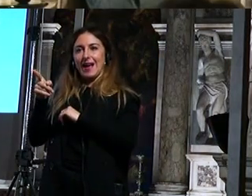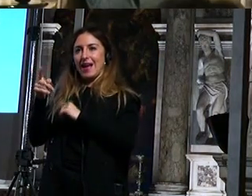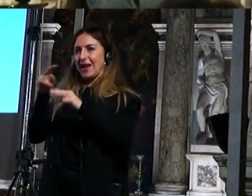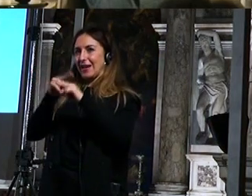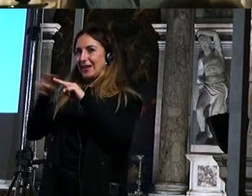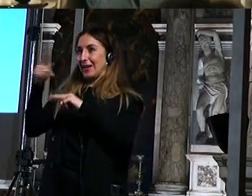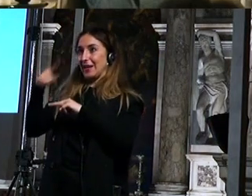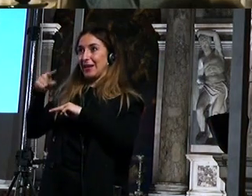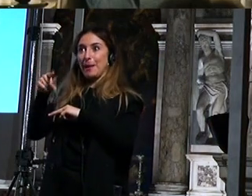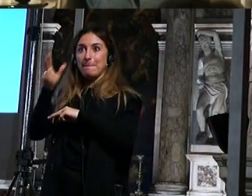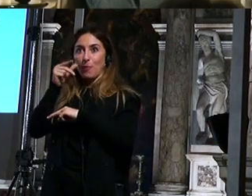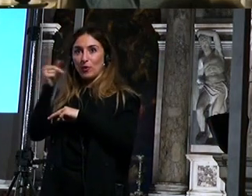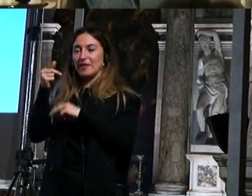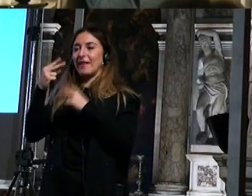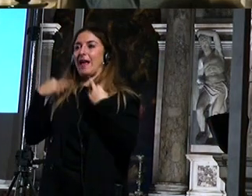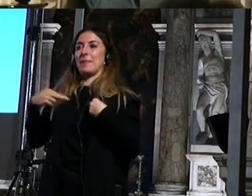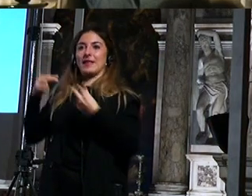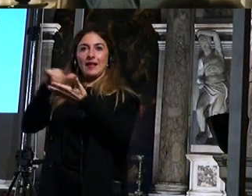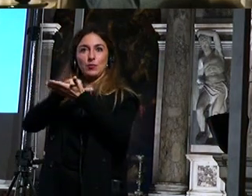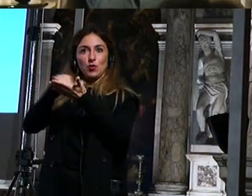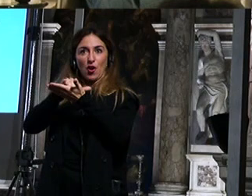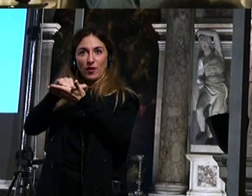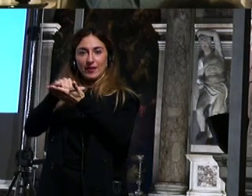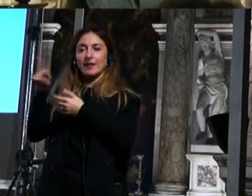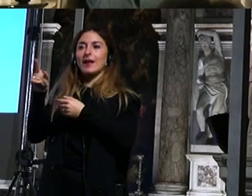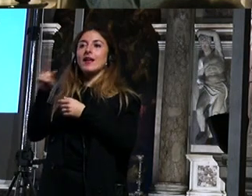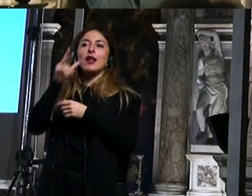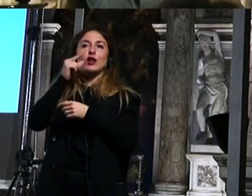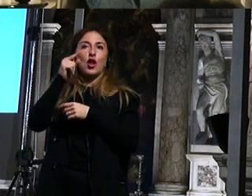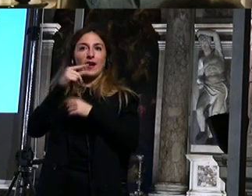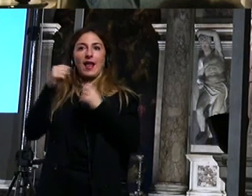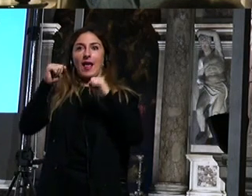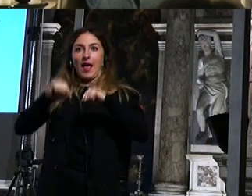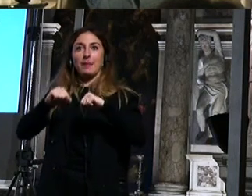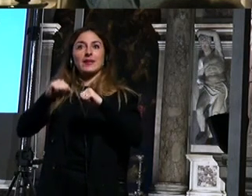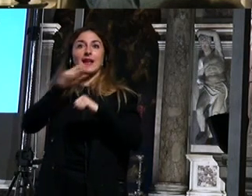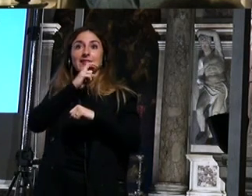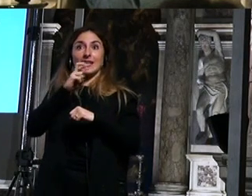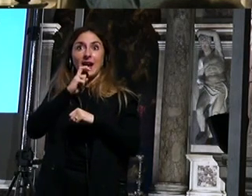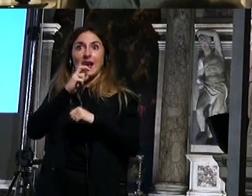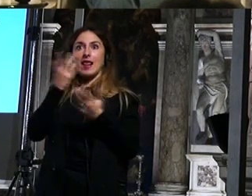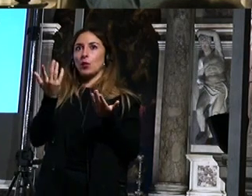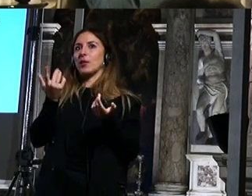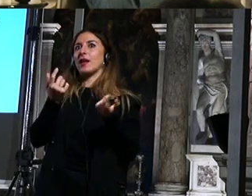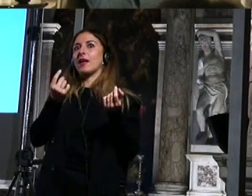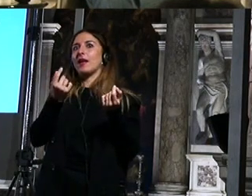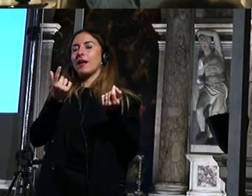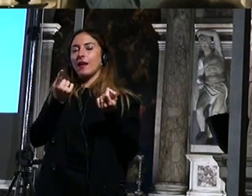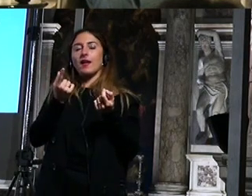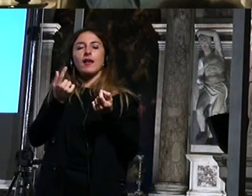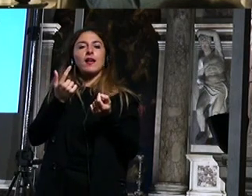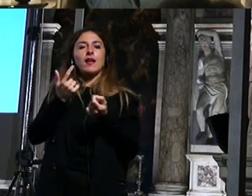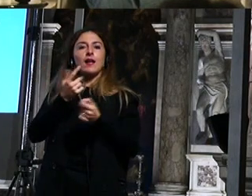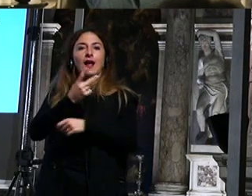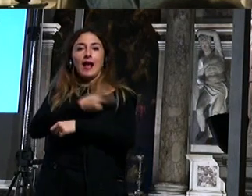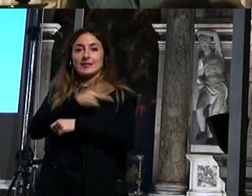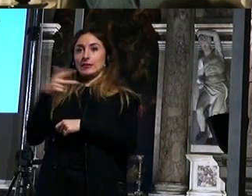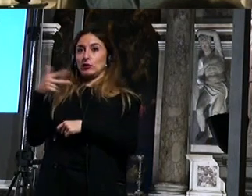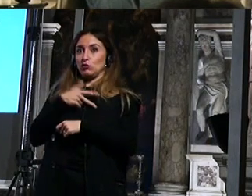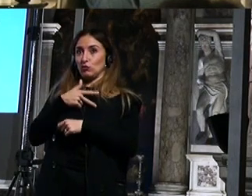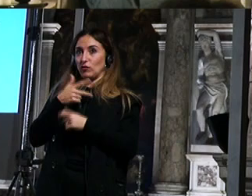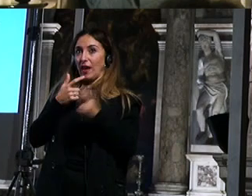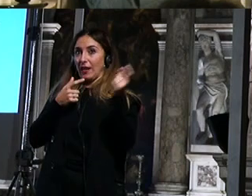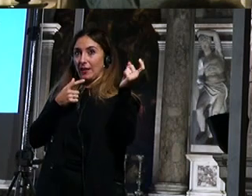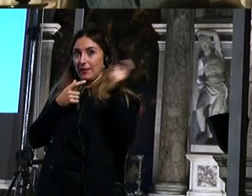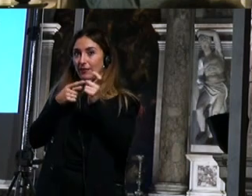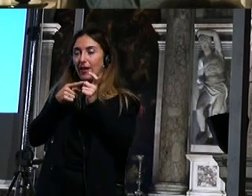So somebody comes from this Department of Social, rings the bell and says, we have him, we've returned him. She says,